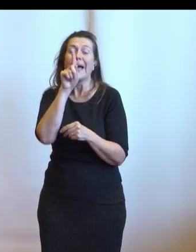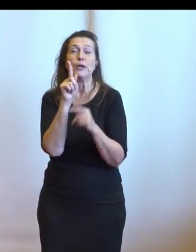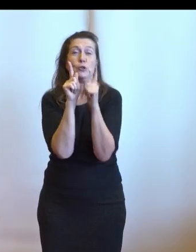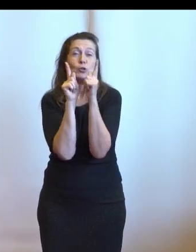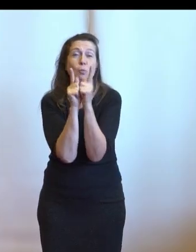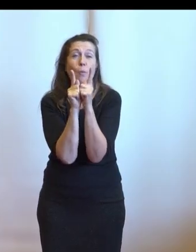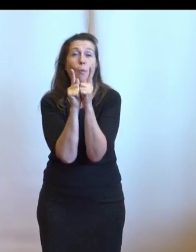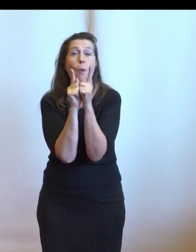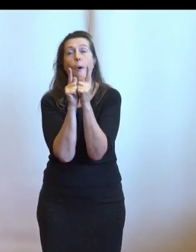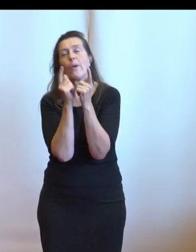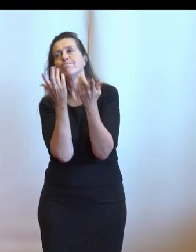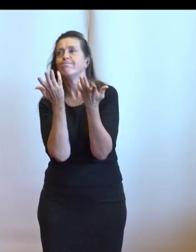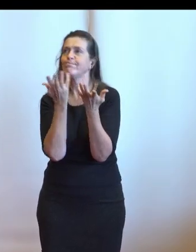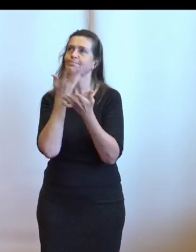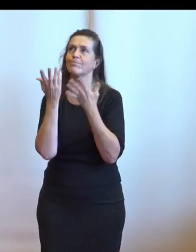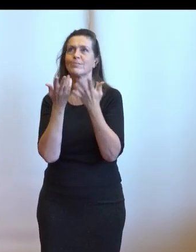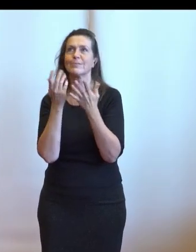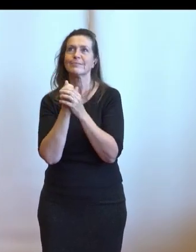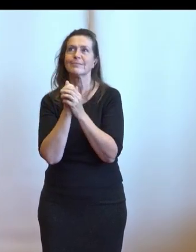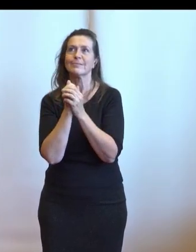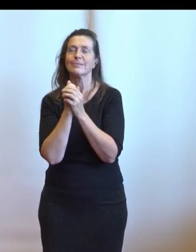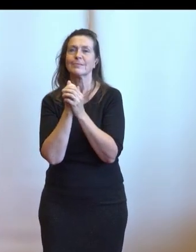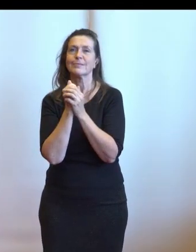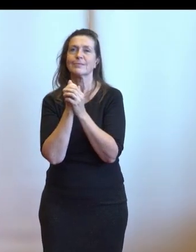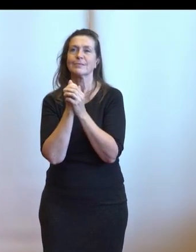very small, let's say,